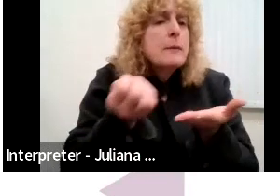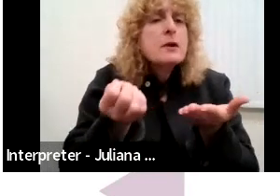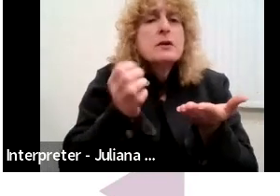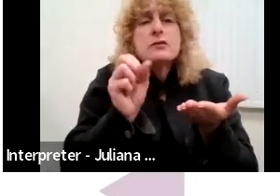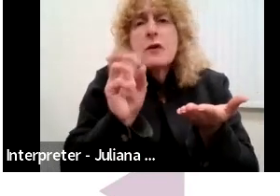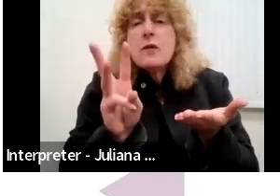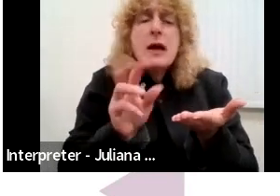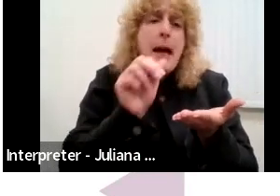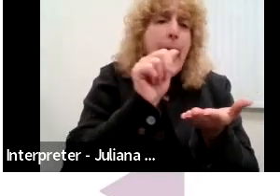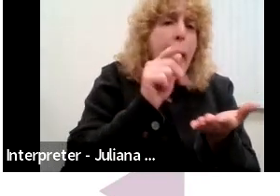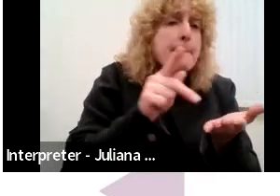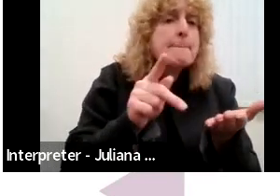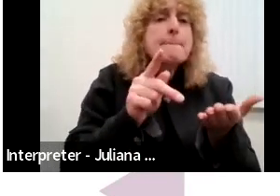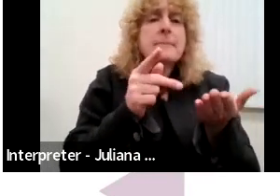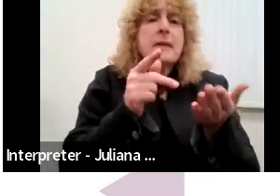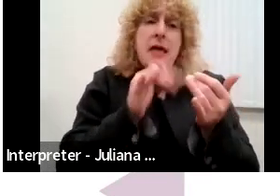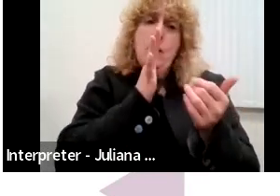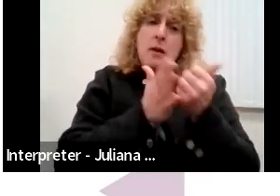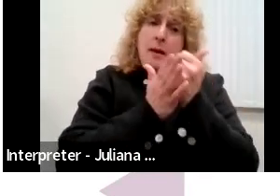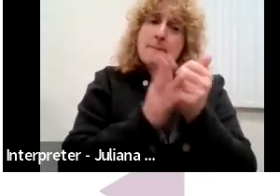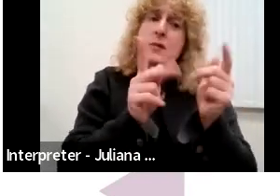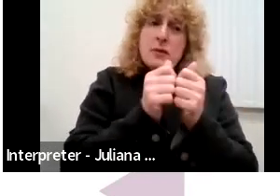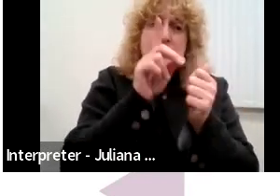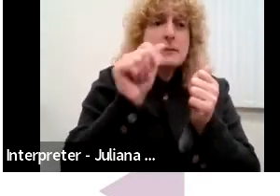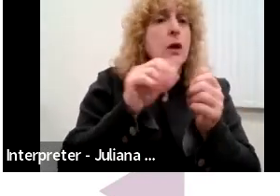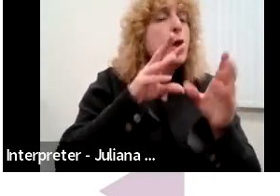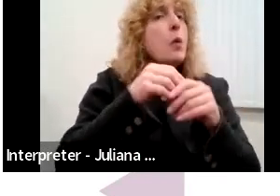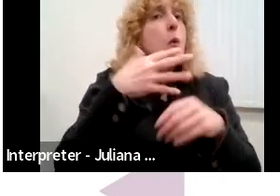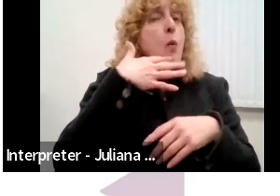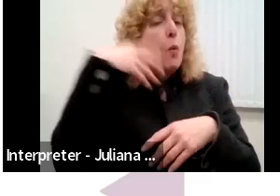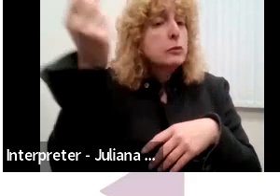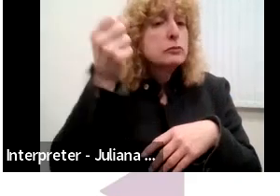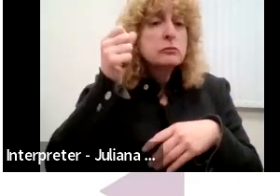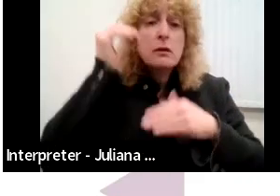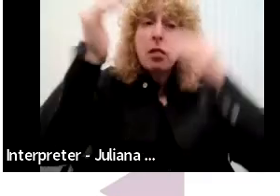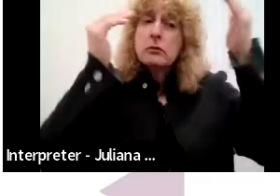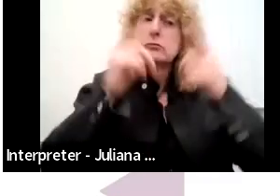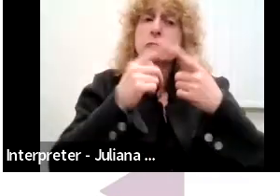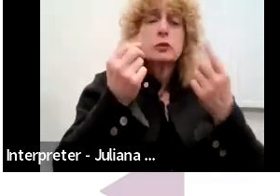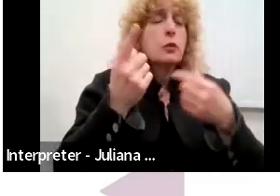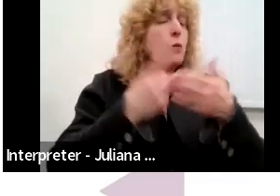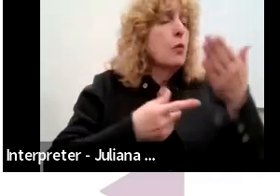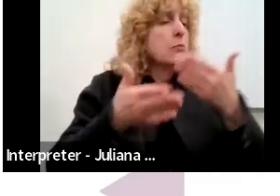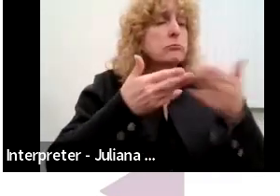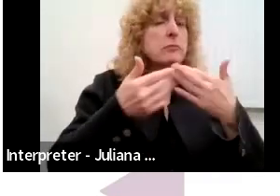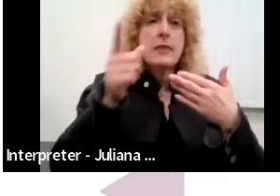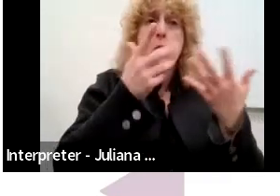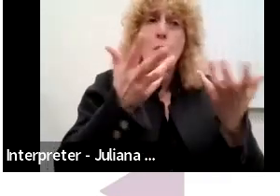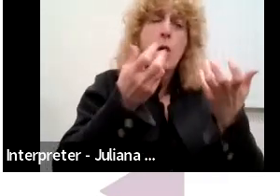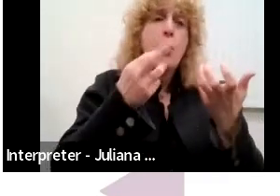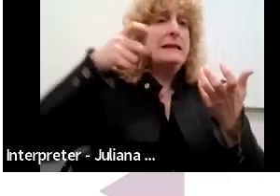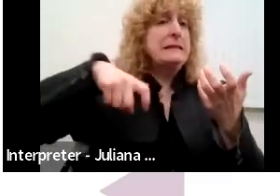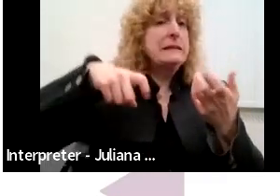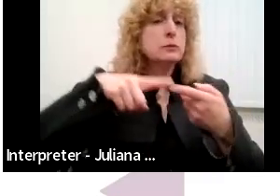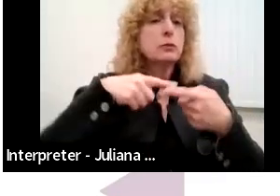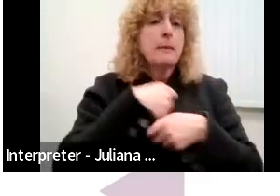is used to help people with disabilities, including older adults, do whatever it is that they want to do, need to do, to make